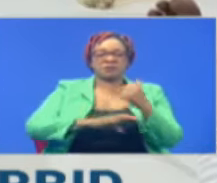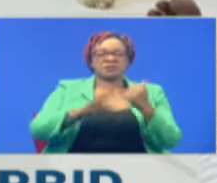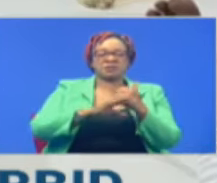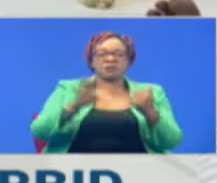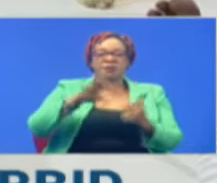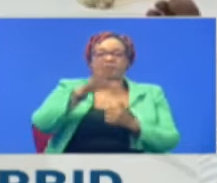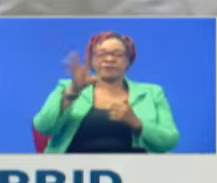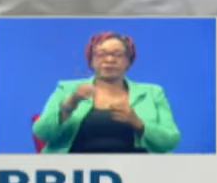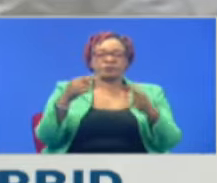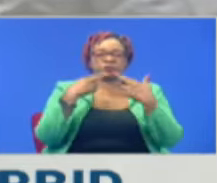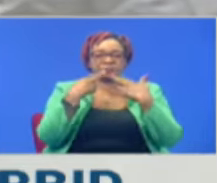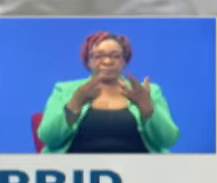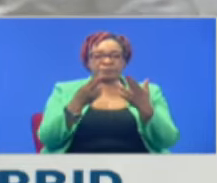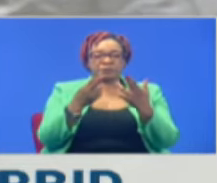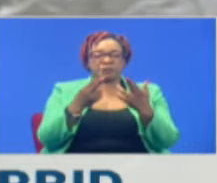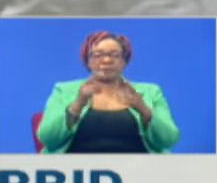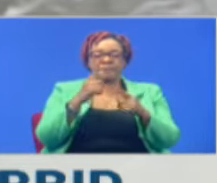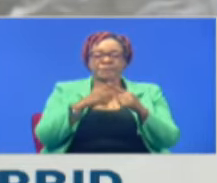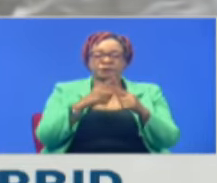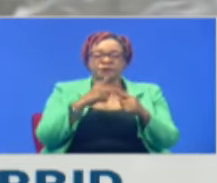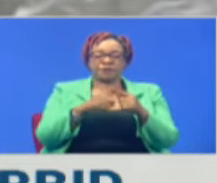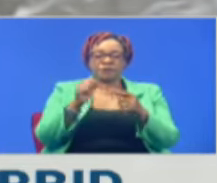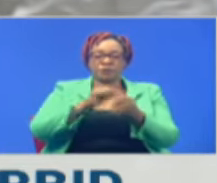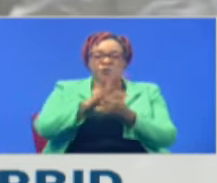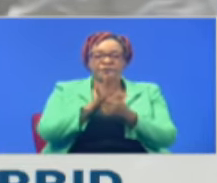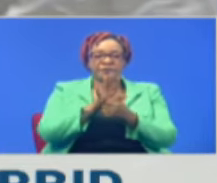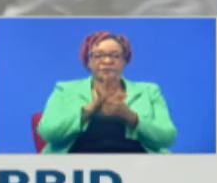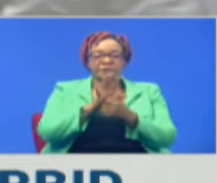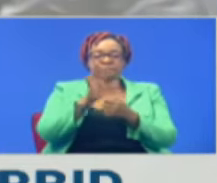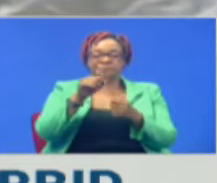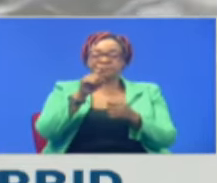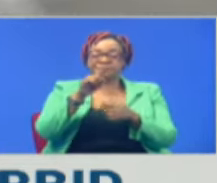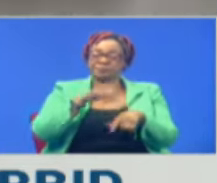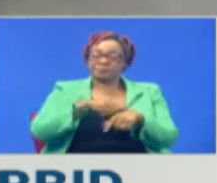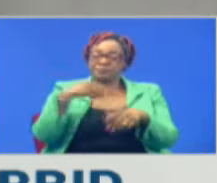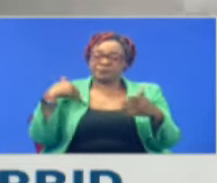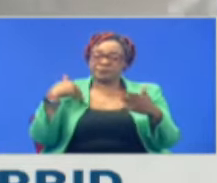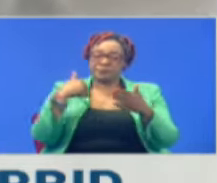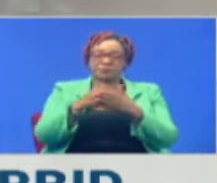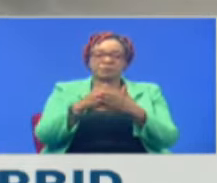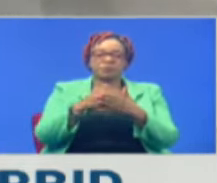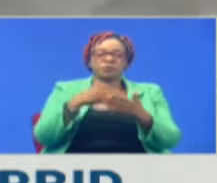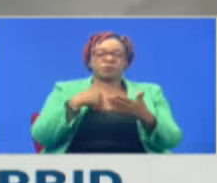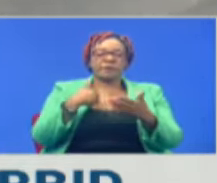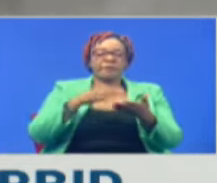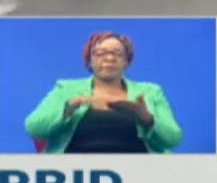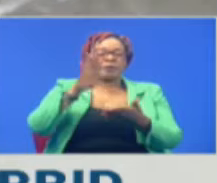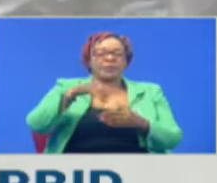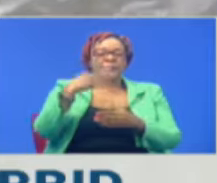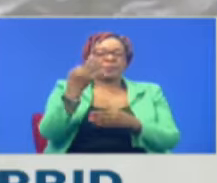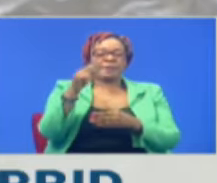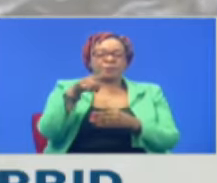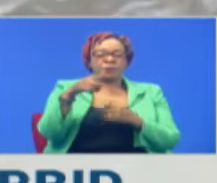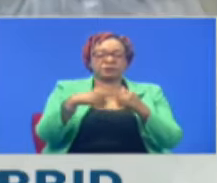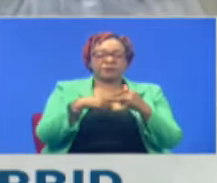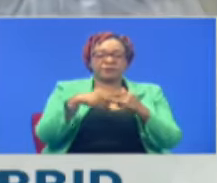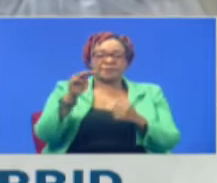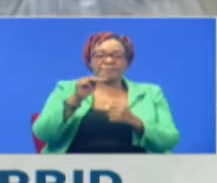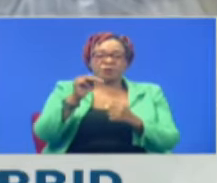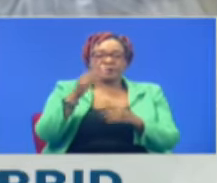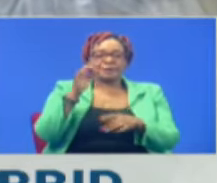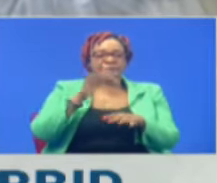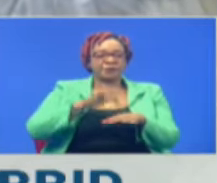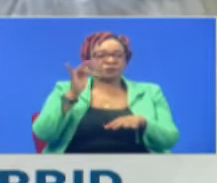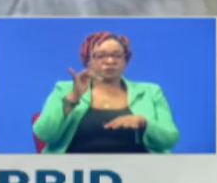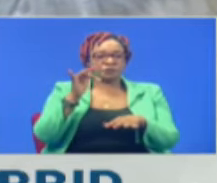positive individual. Since then, the continent has recorded more than 3.7 million infections,